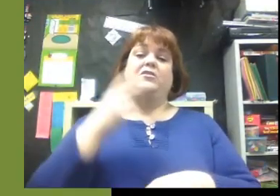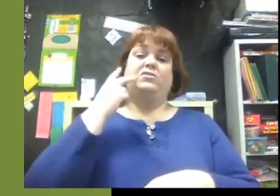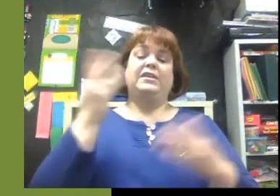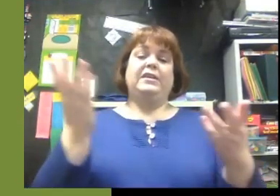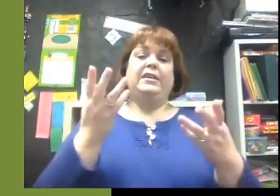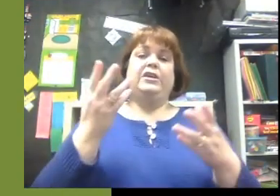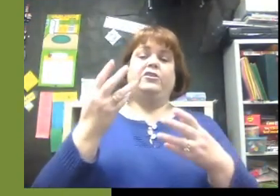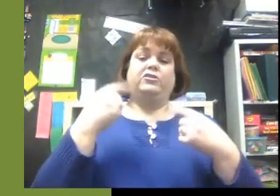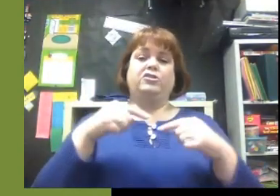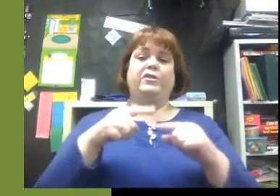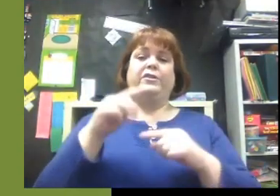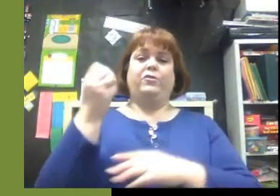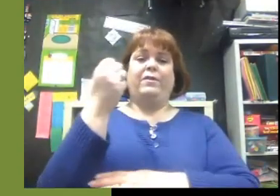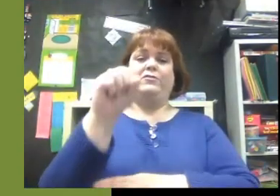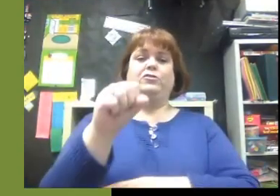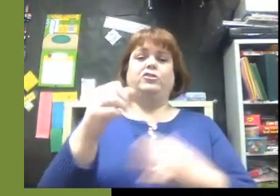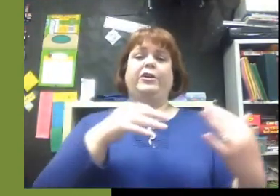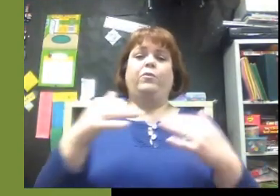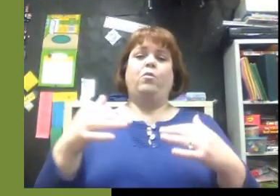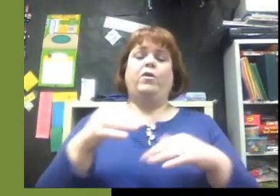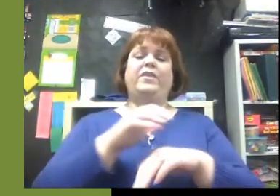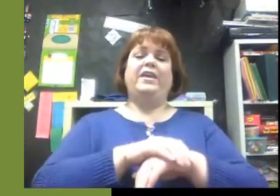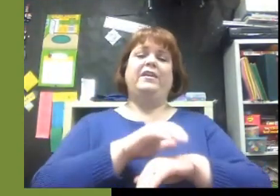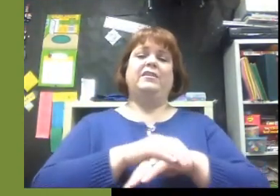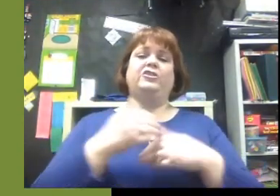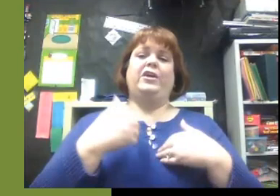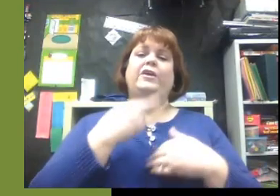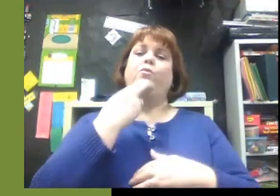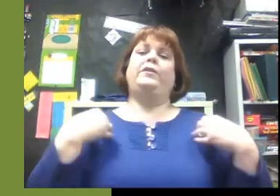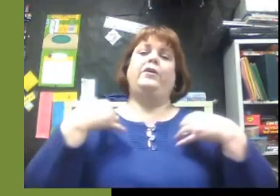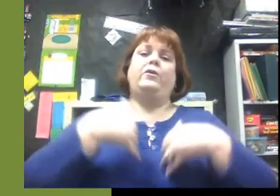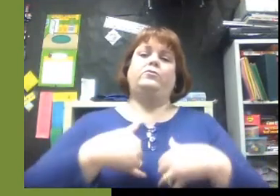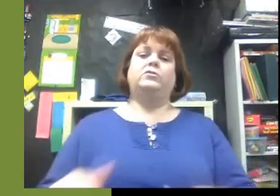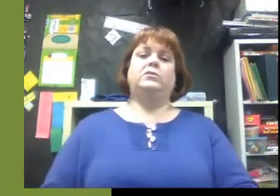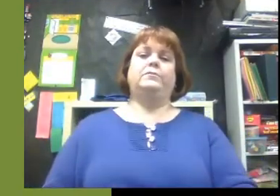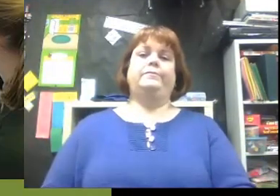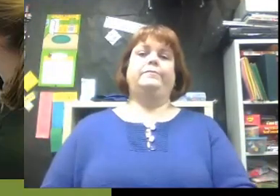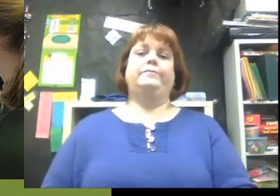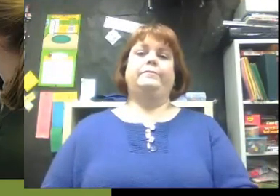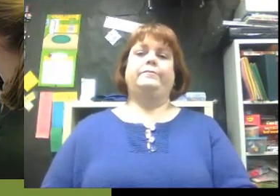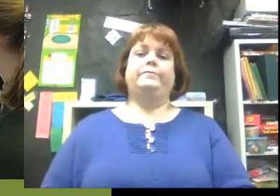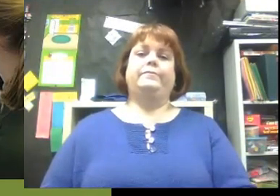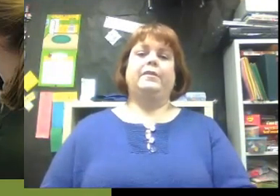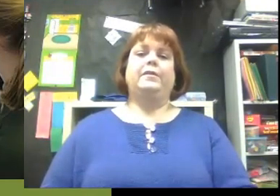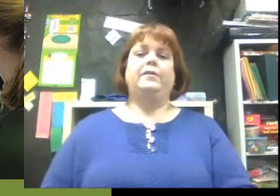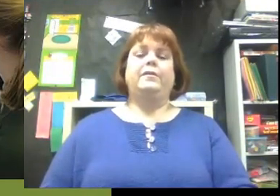see here during the Revolutionary War, the English had red coats.